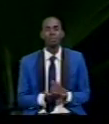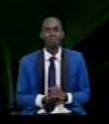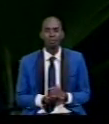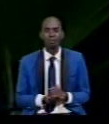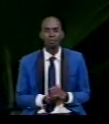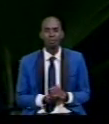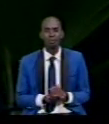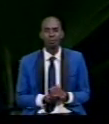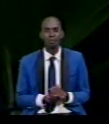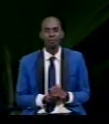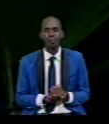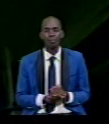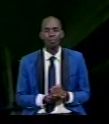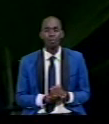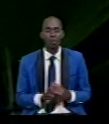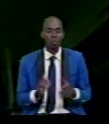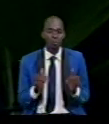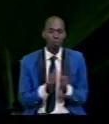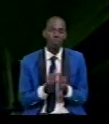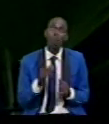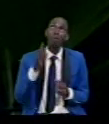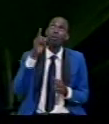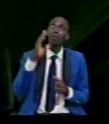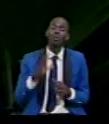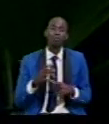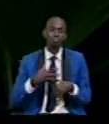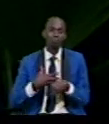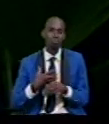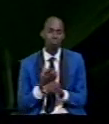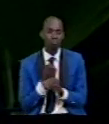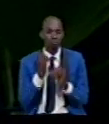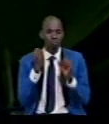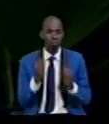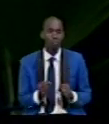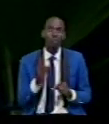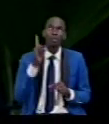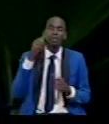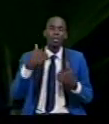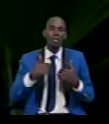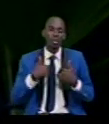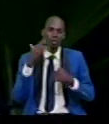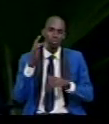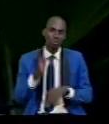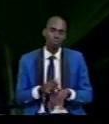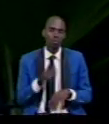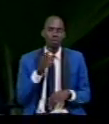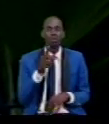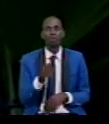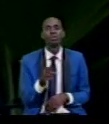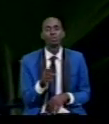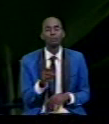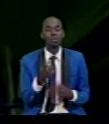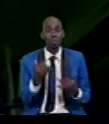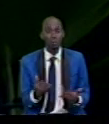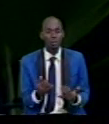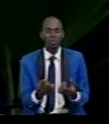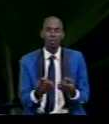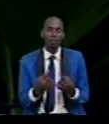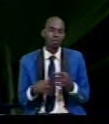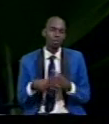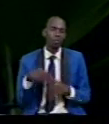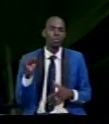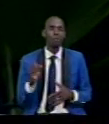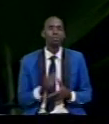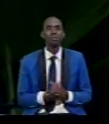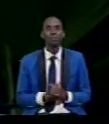God's creative power, He has touched you. Start coming out